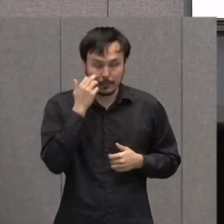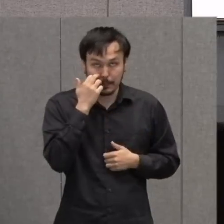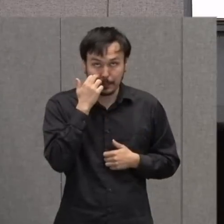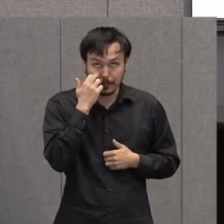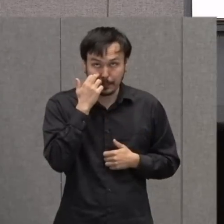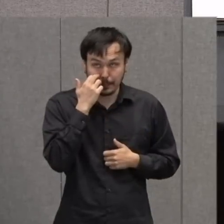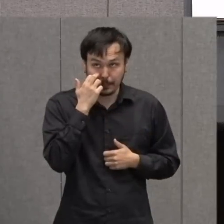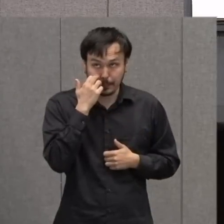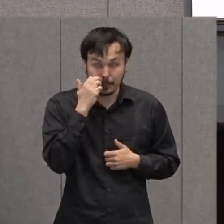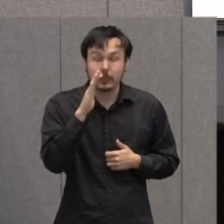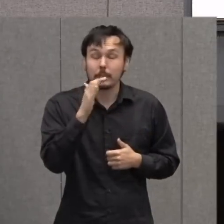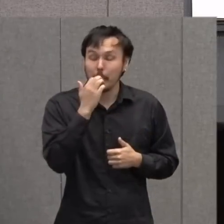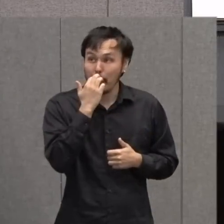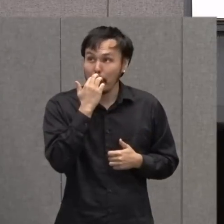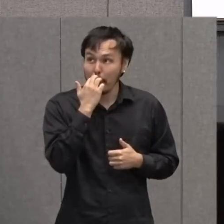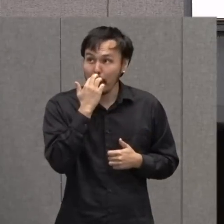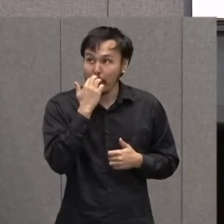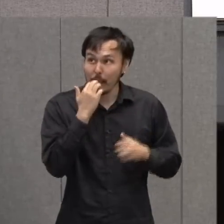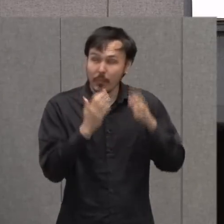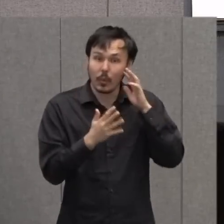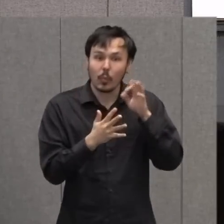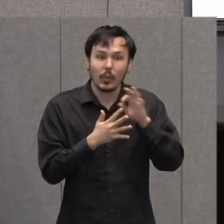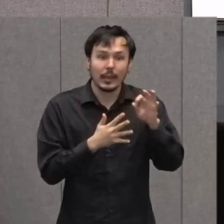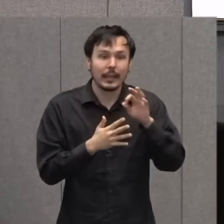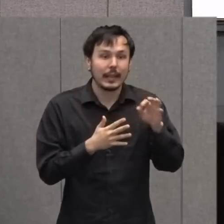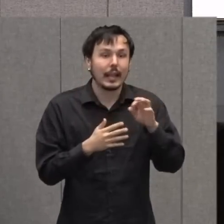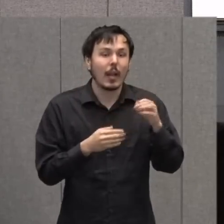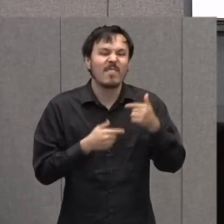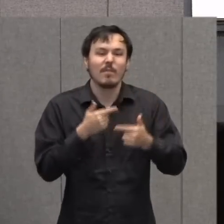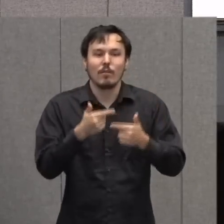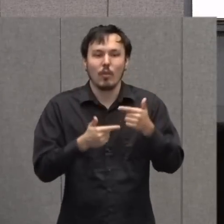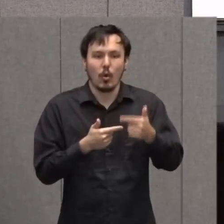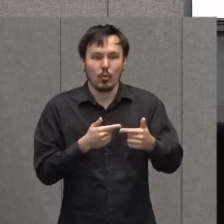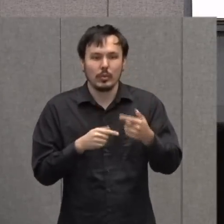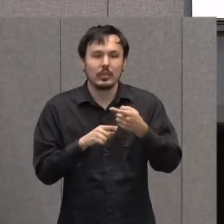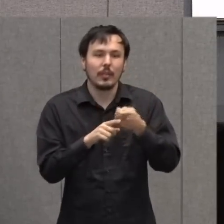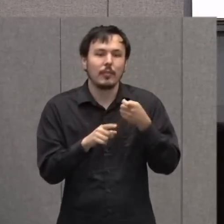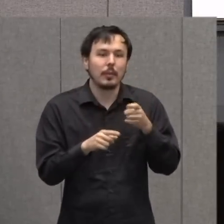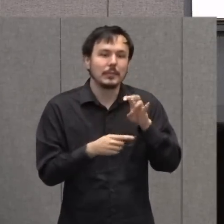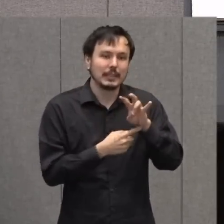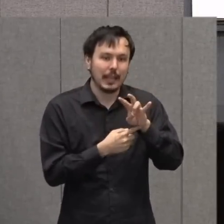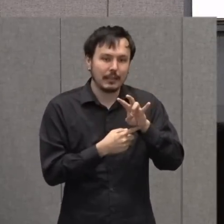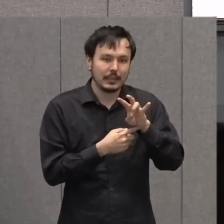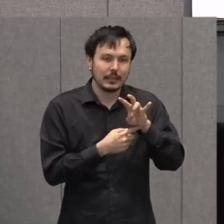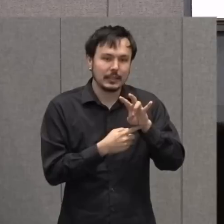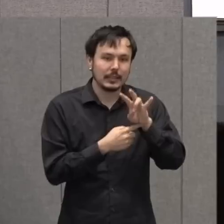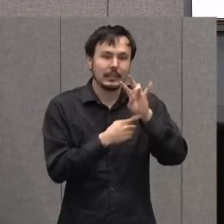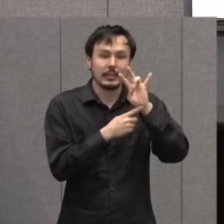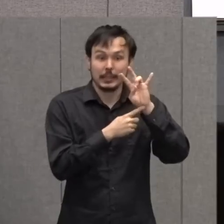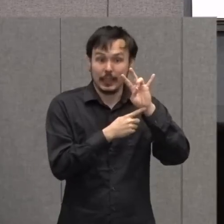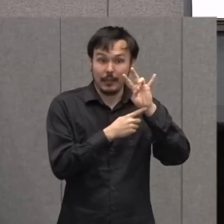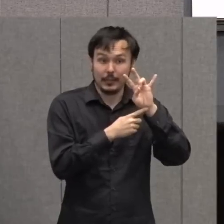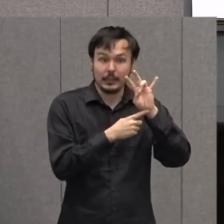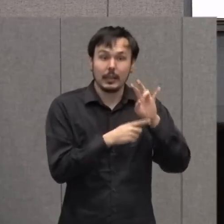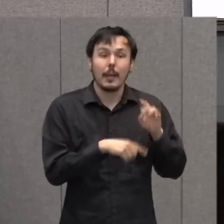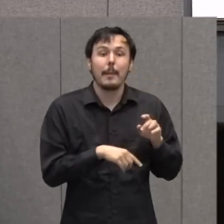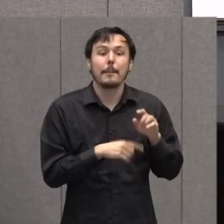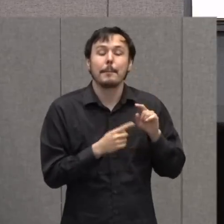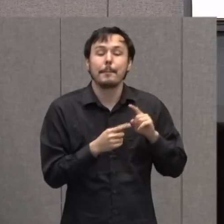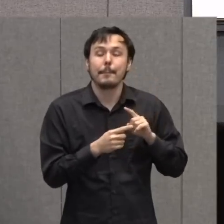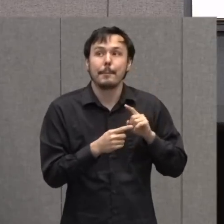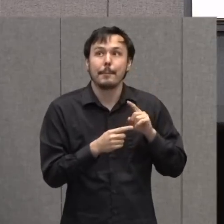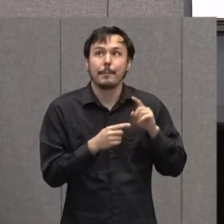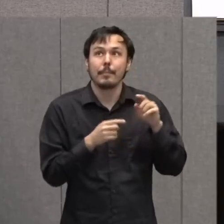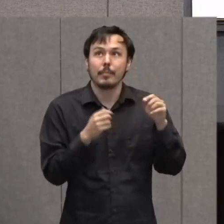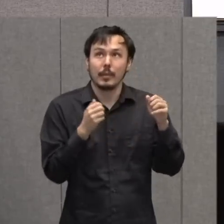not backwards. We're going to count forward, but from 7 by tens. A little harder. 7 by tens. Well, you're going to,